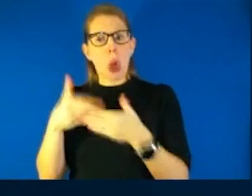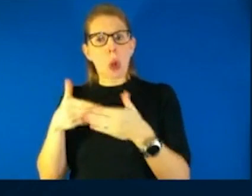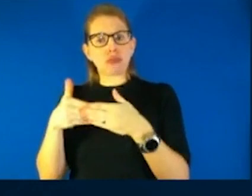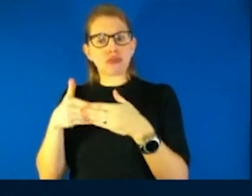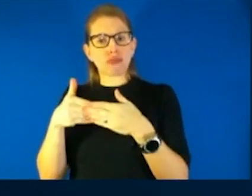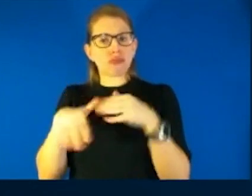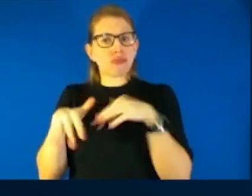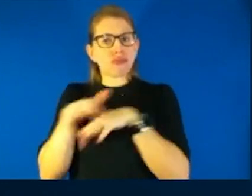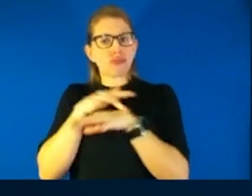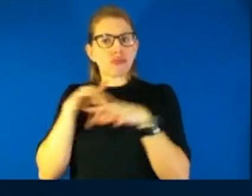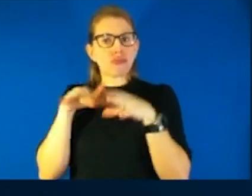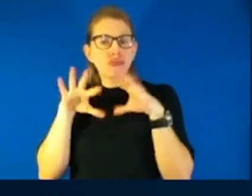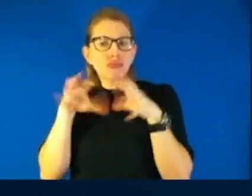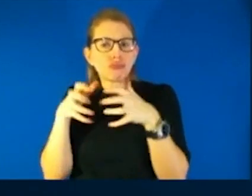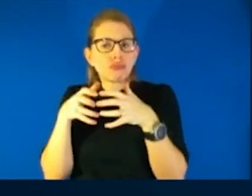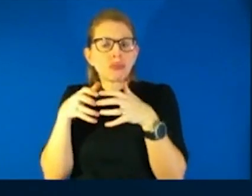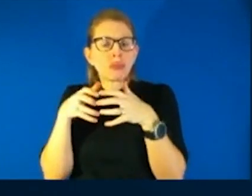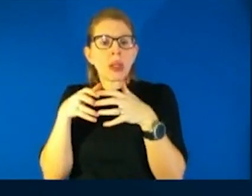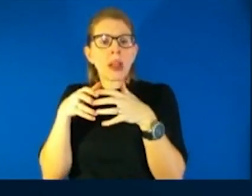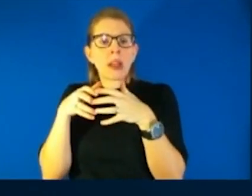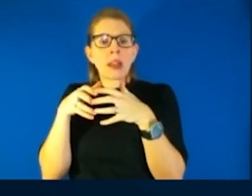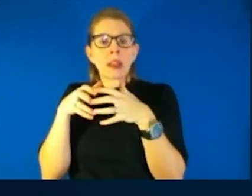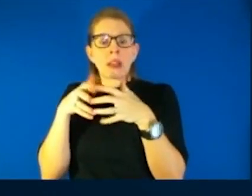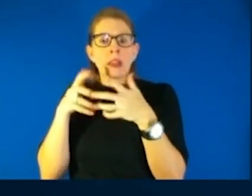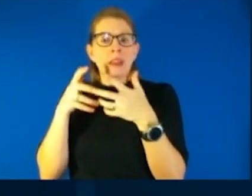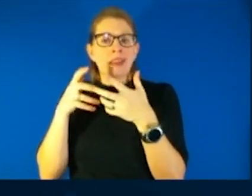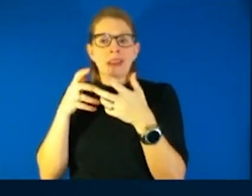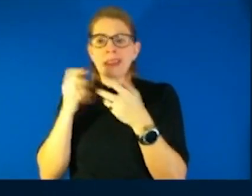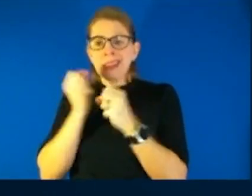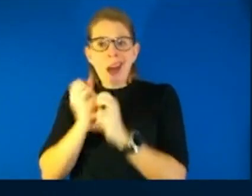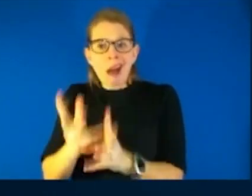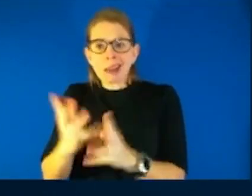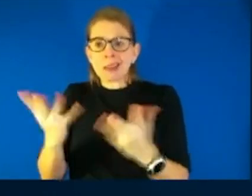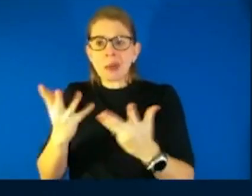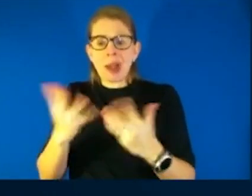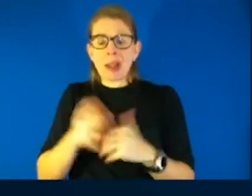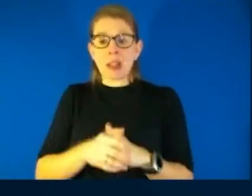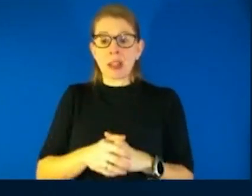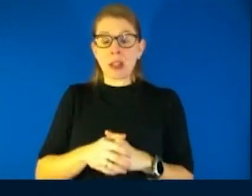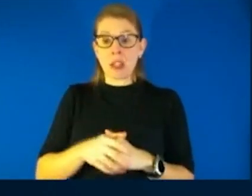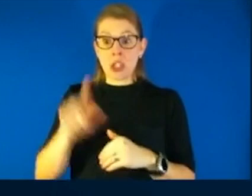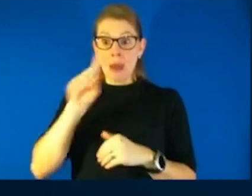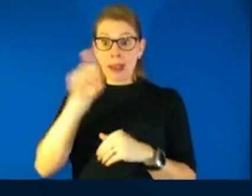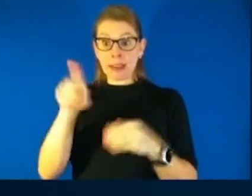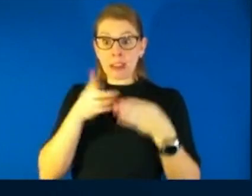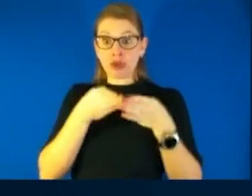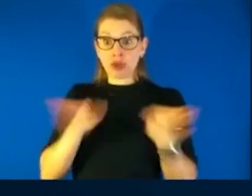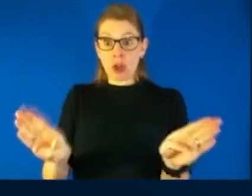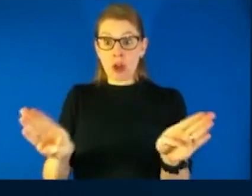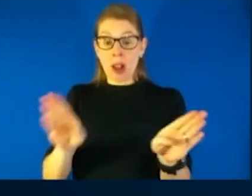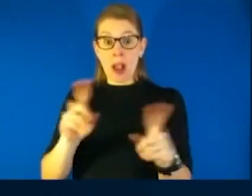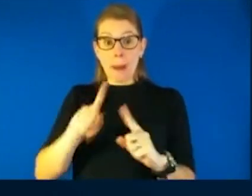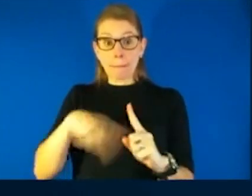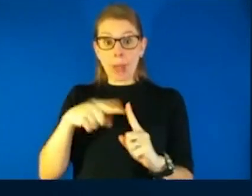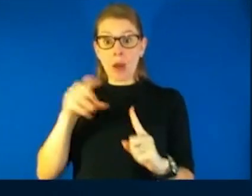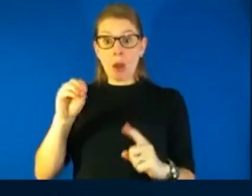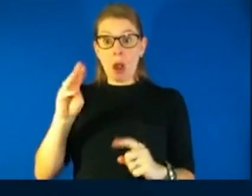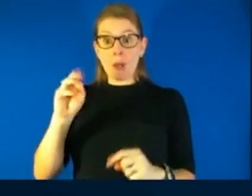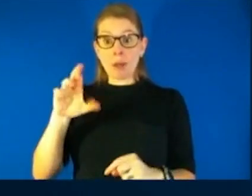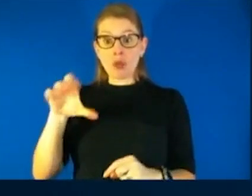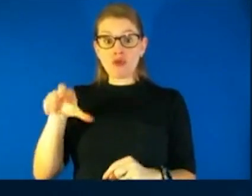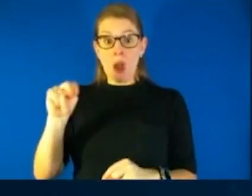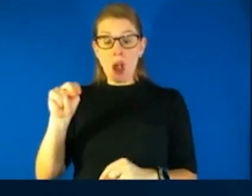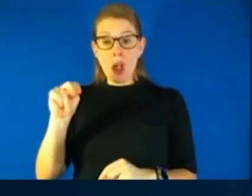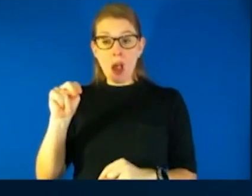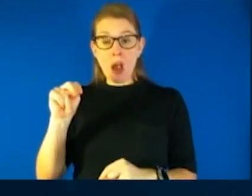And what is the effect of that? So are you asking in general or about Omicron? Well,